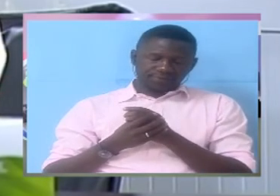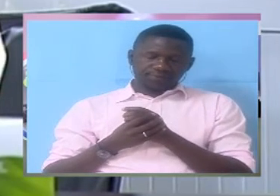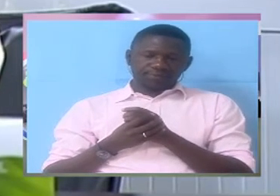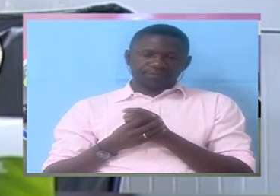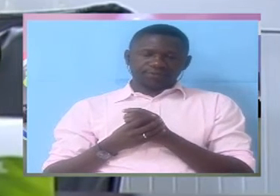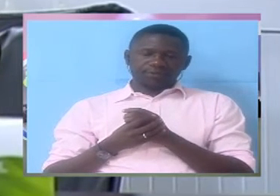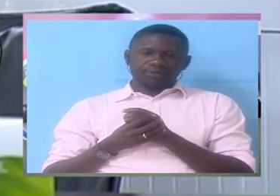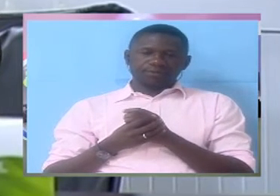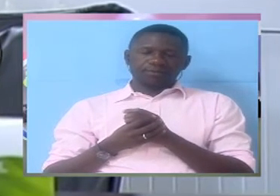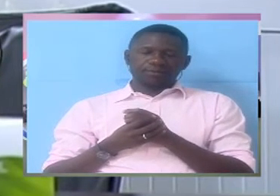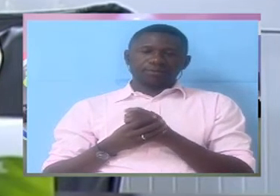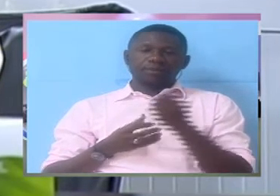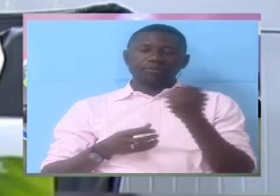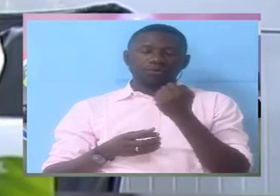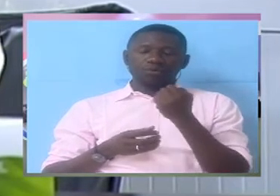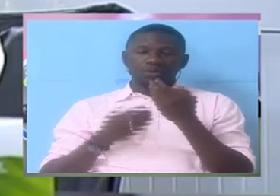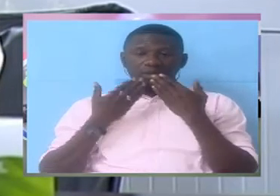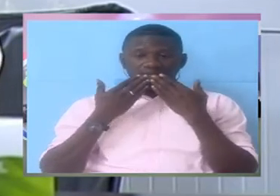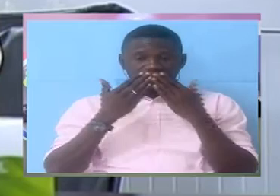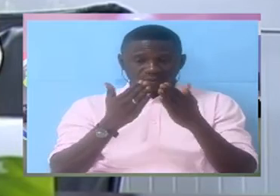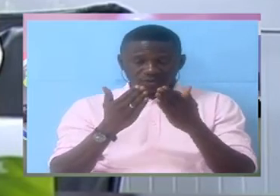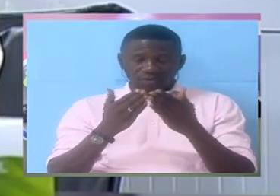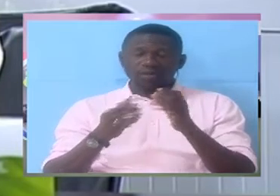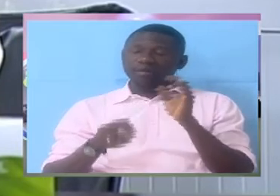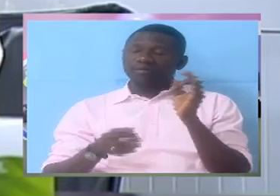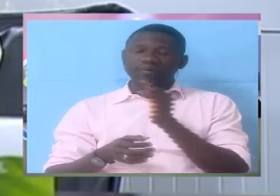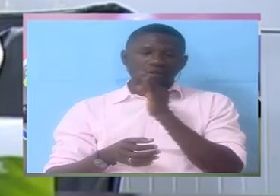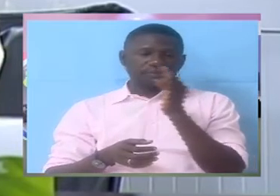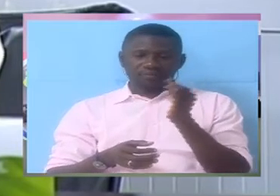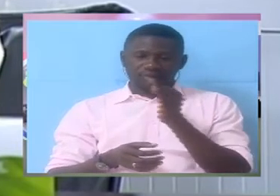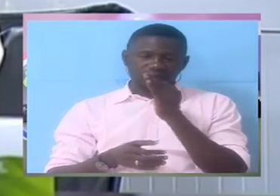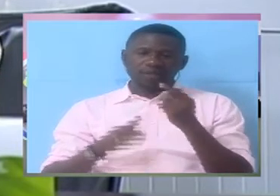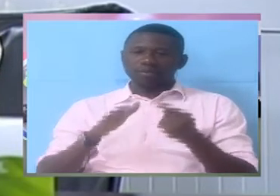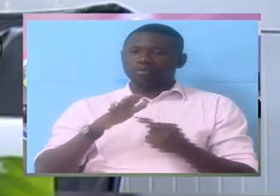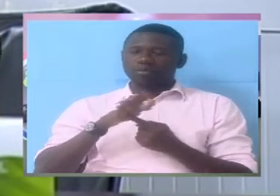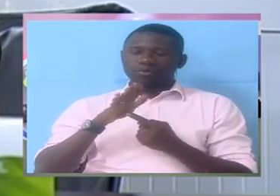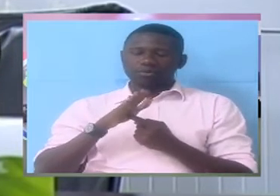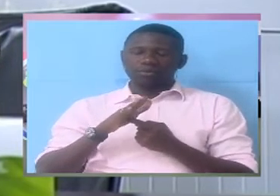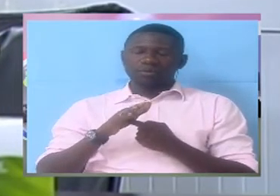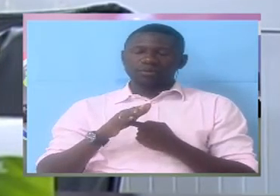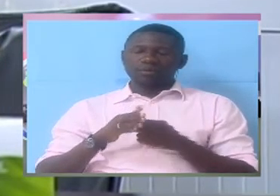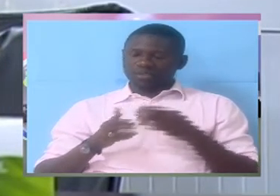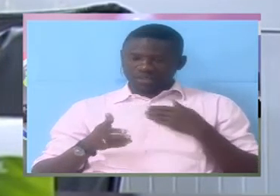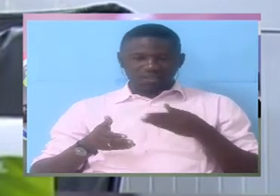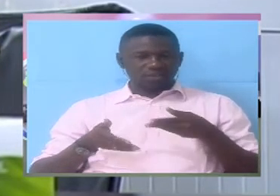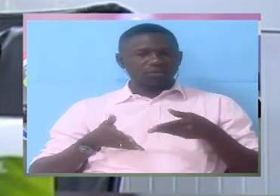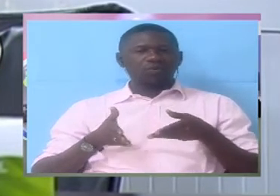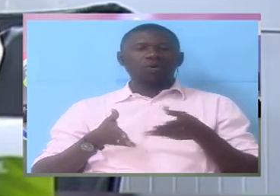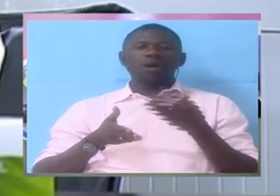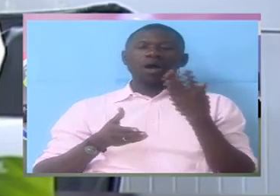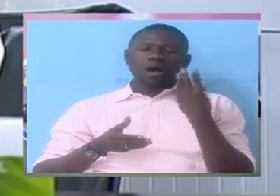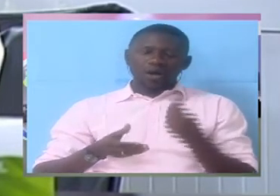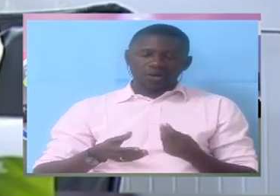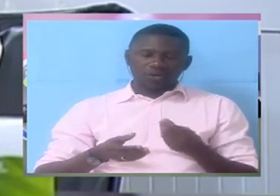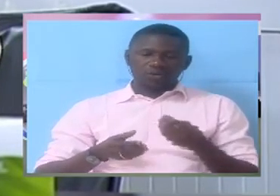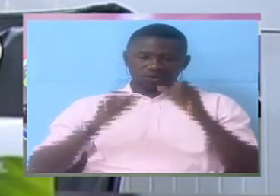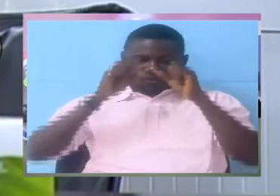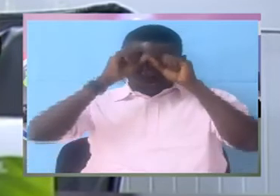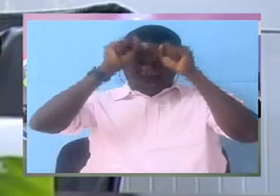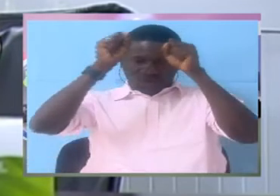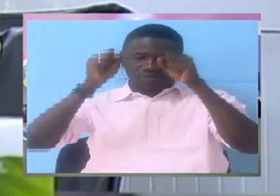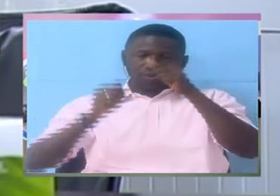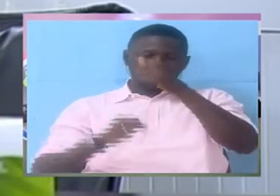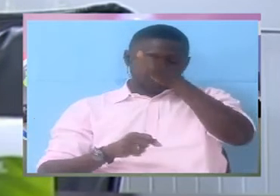Because information is very vital. Katu kibaro kuma ya tabakelede. That's how government works. Mansakunda katama wale nyama. That's how the